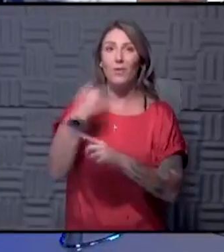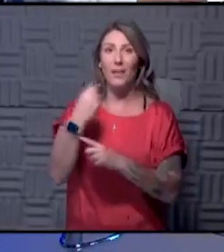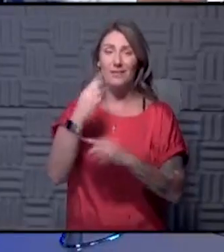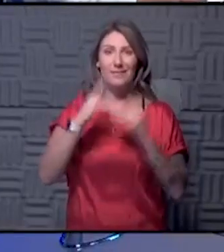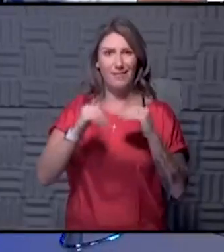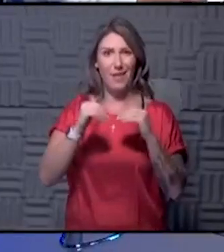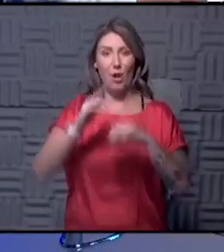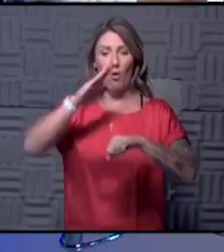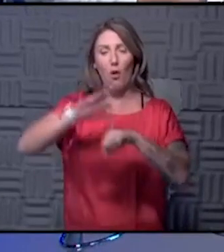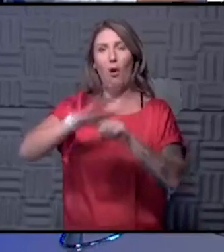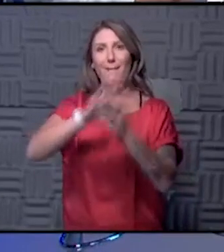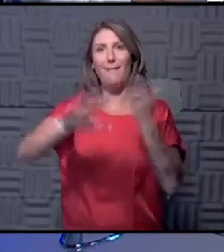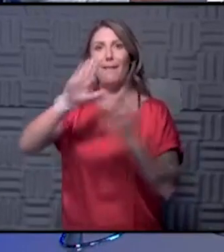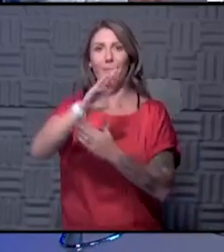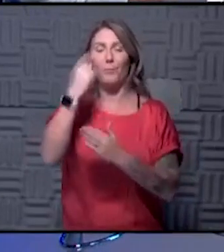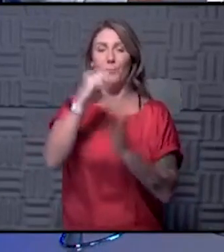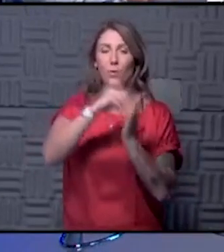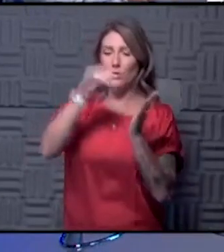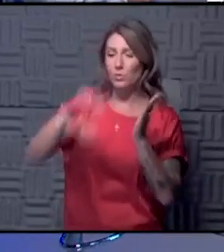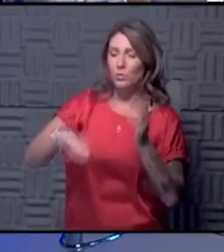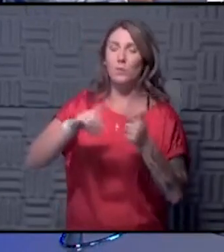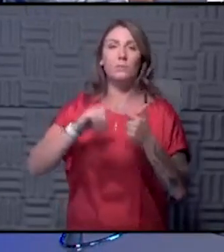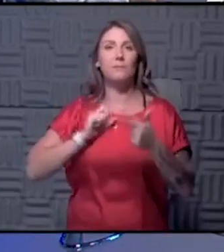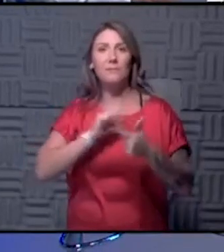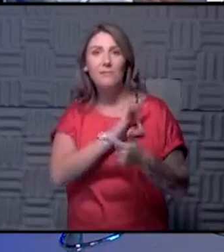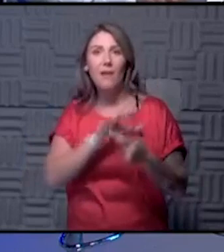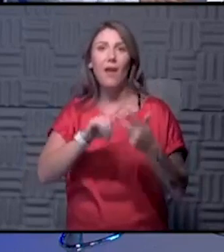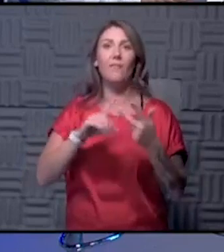on campus for our students, staff, and our faculty. And